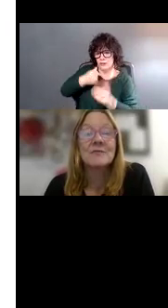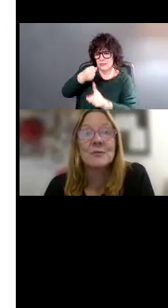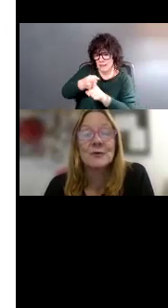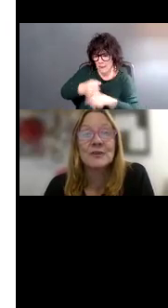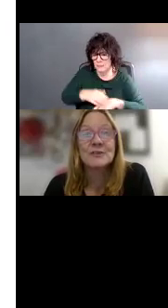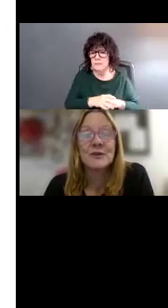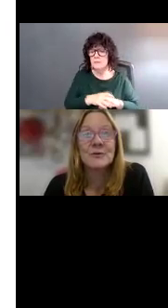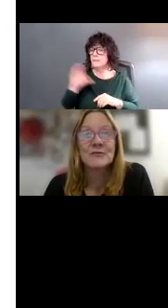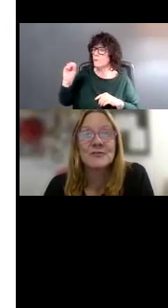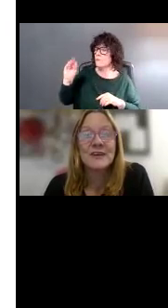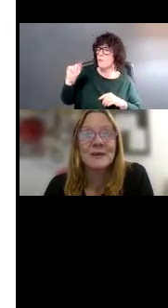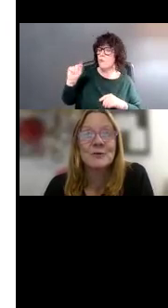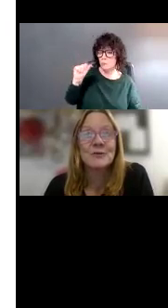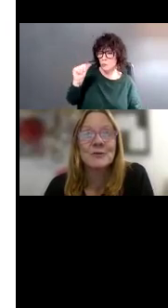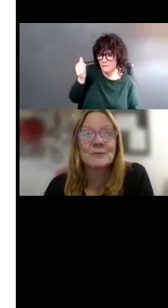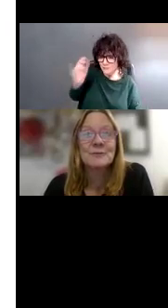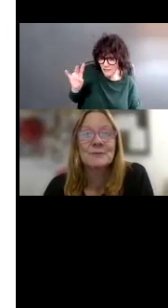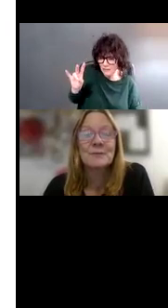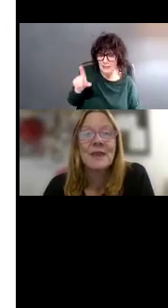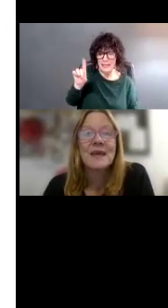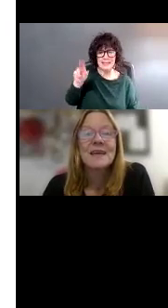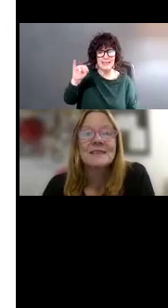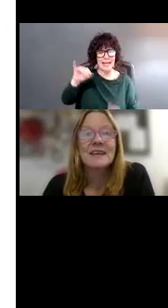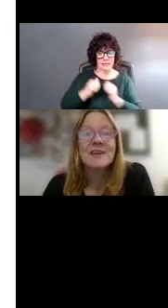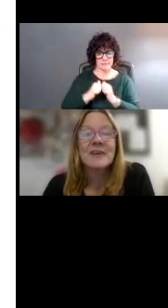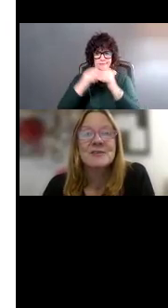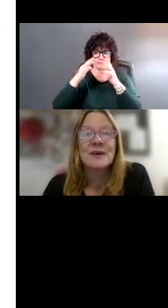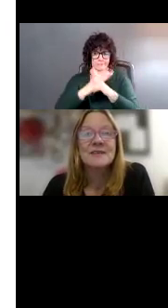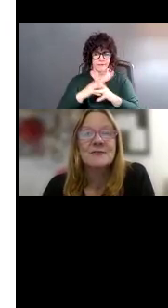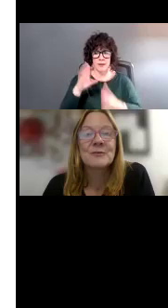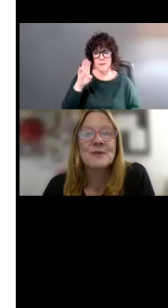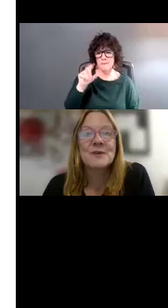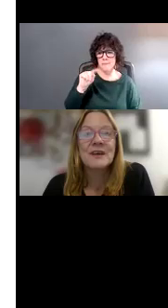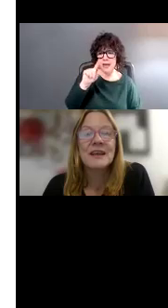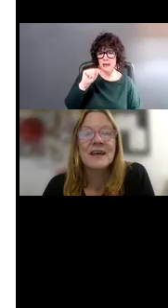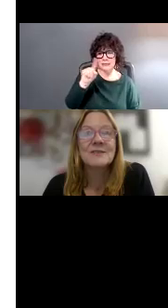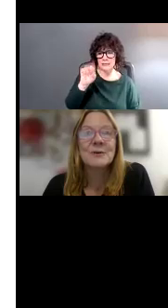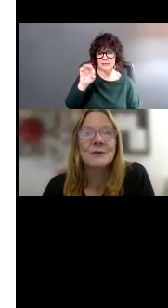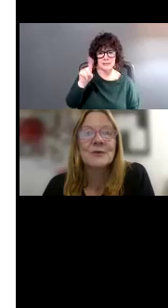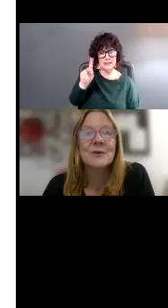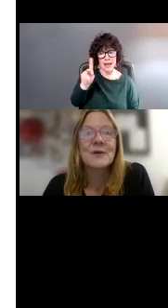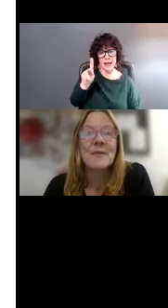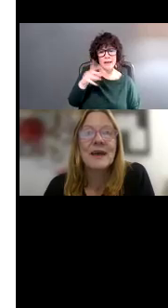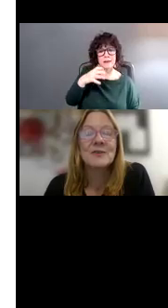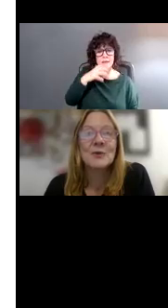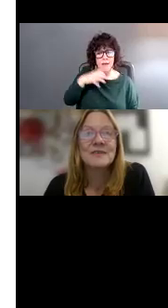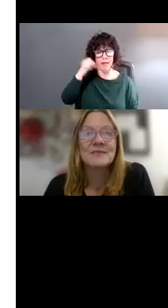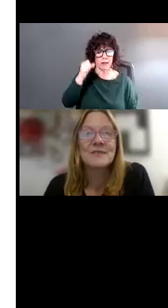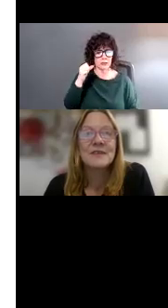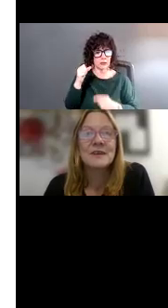for and responding to restraining orders. Dani graduated from UCLA School of Law in